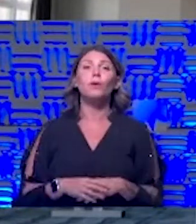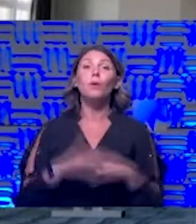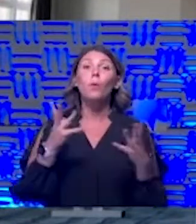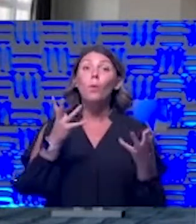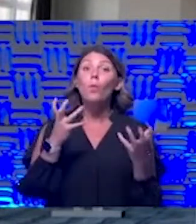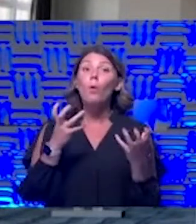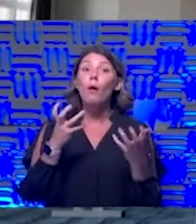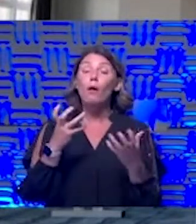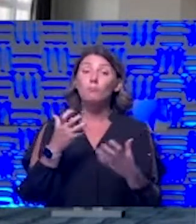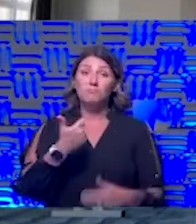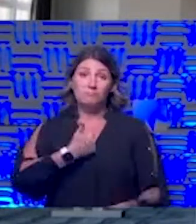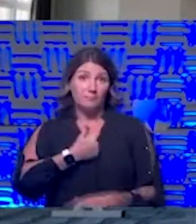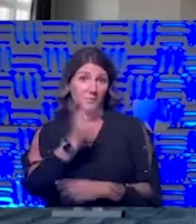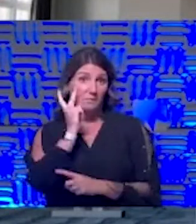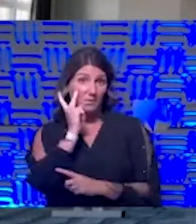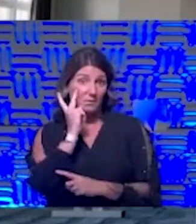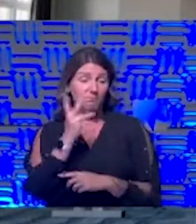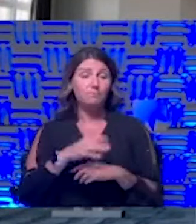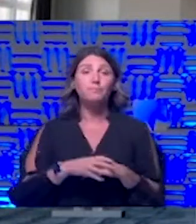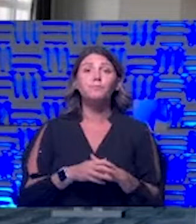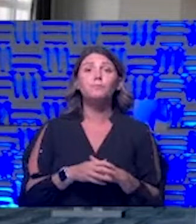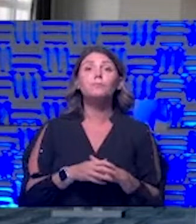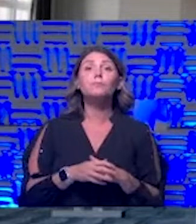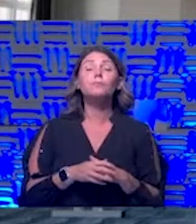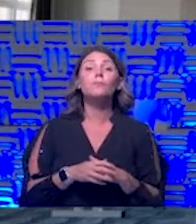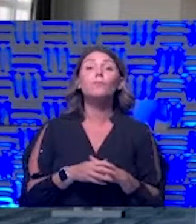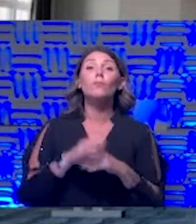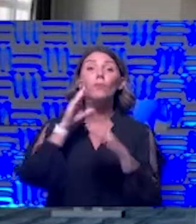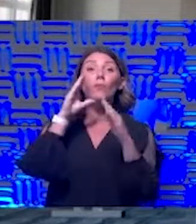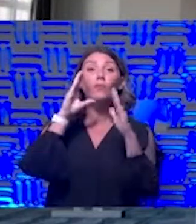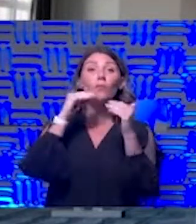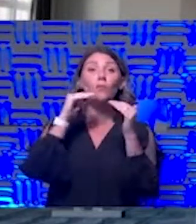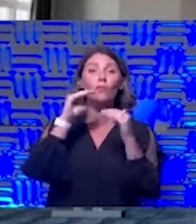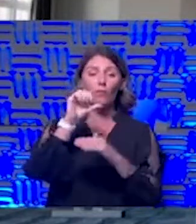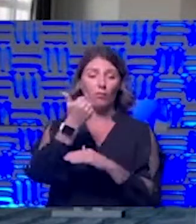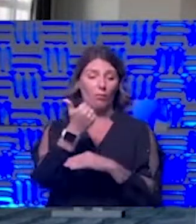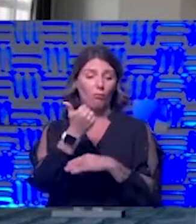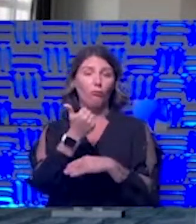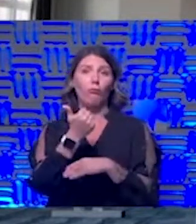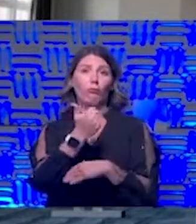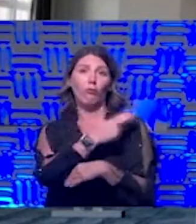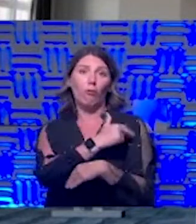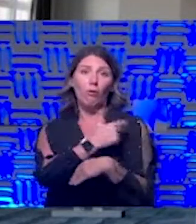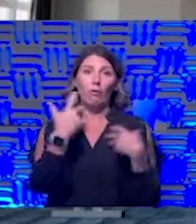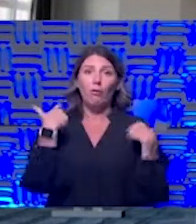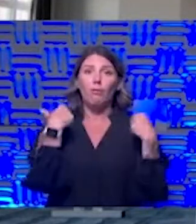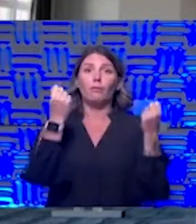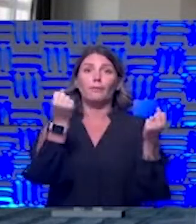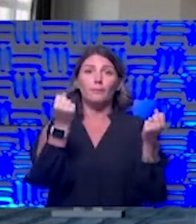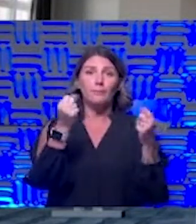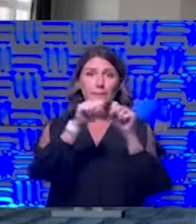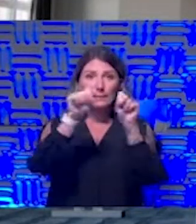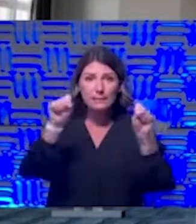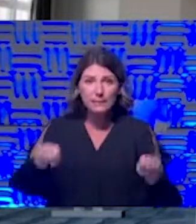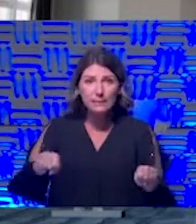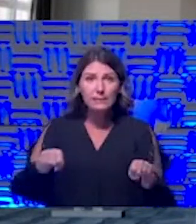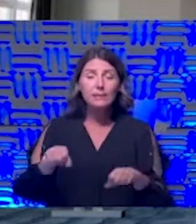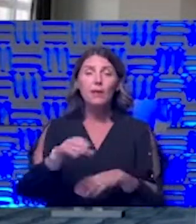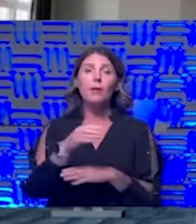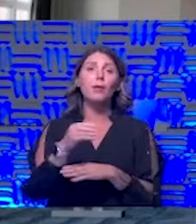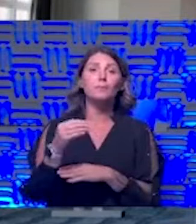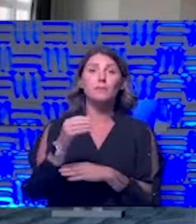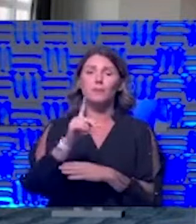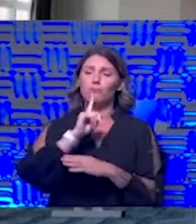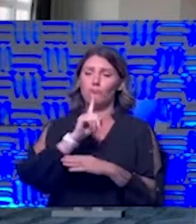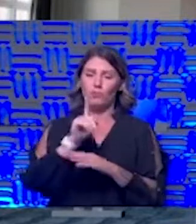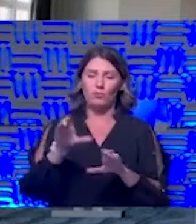see is, hopefully other health systems, other hospitals, other cities have done as we have done and really built up